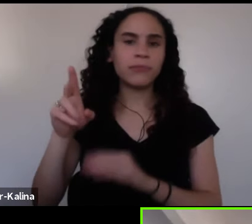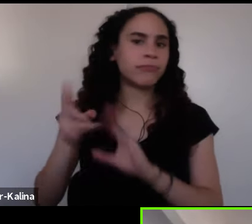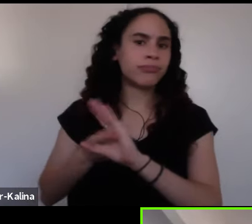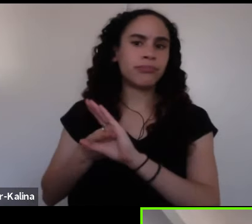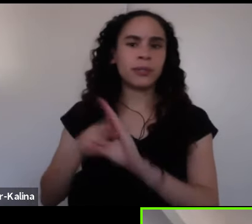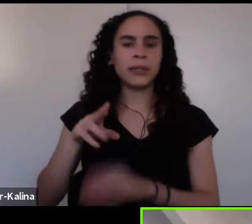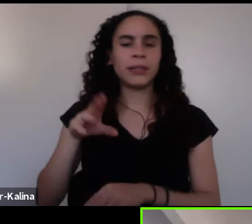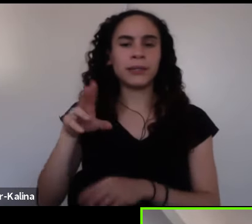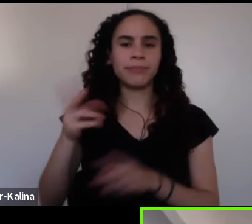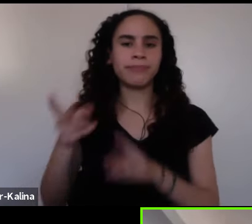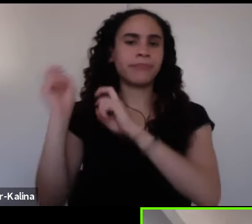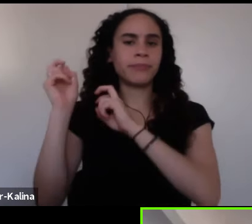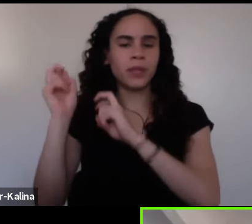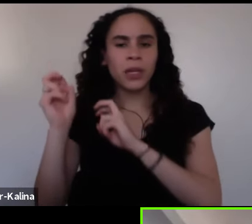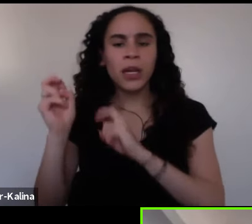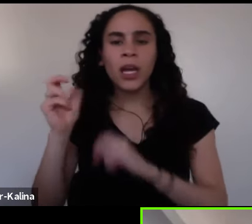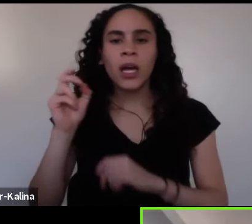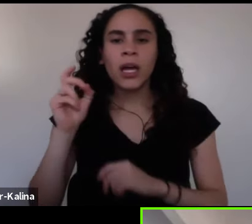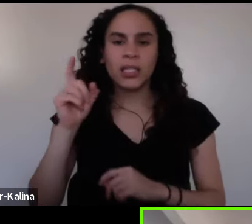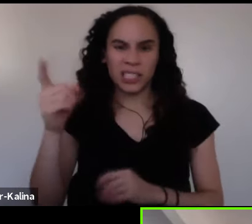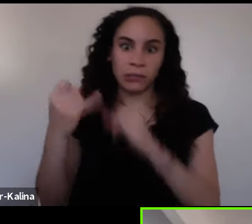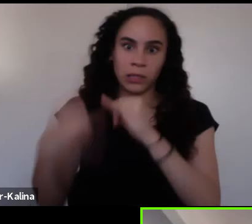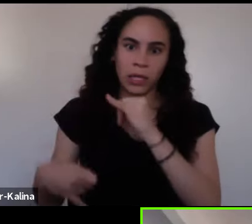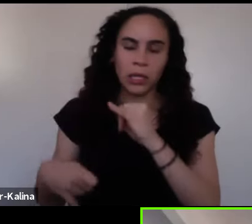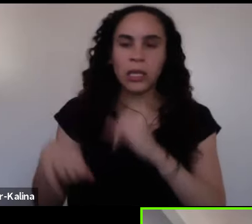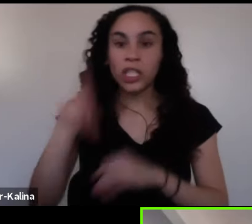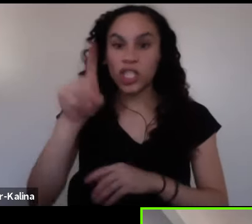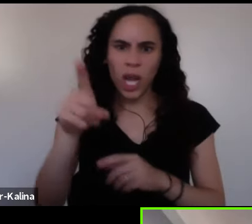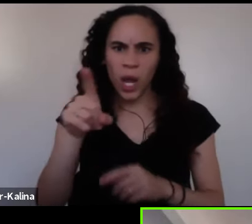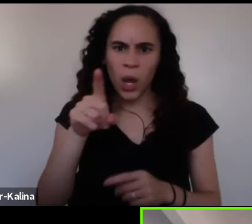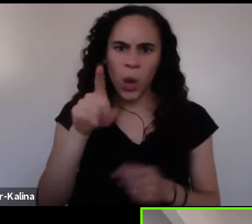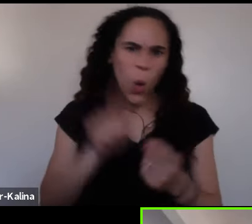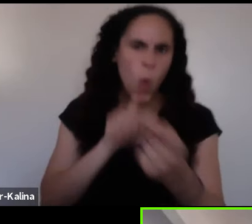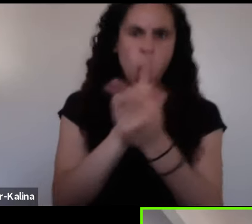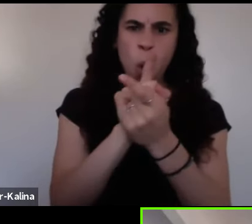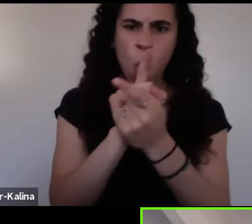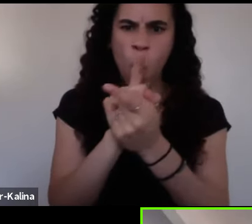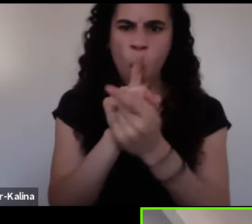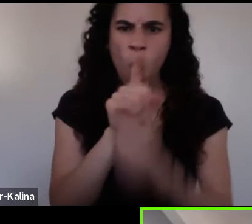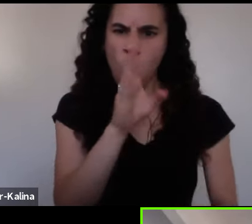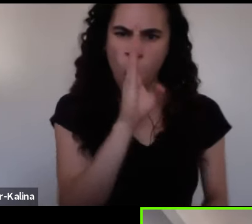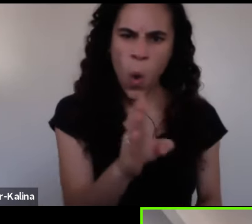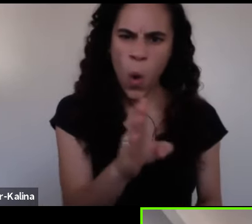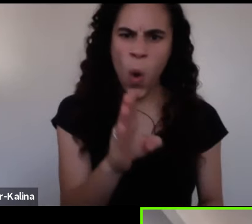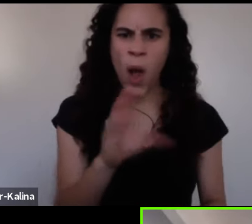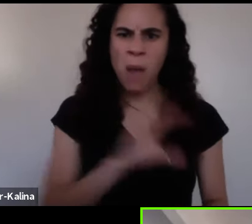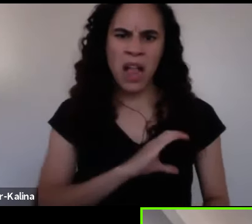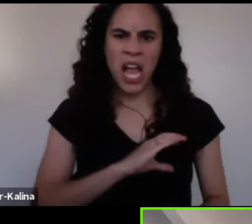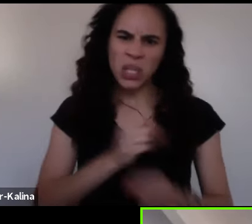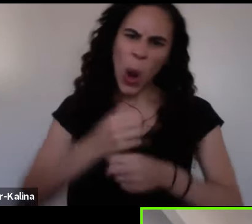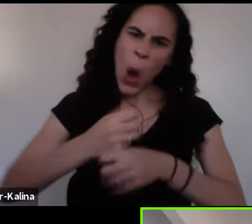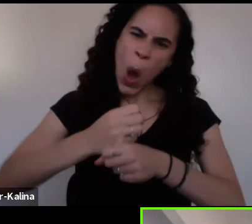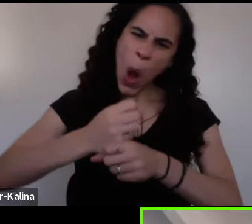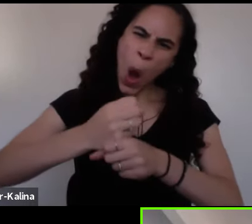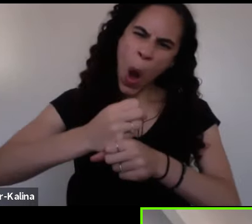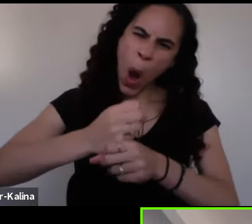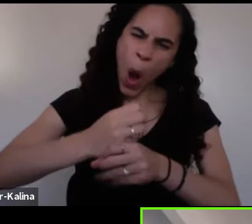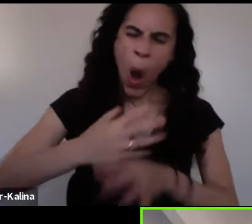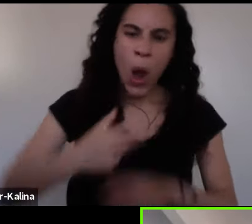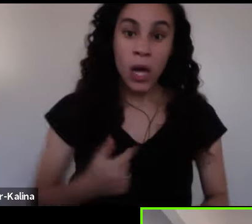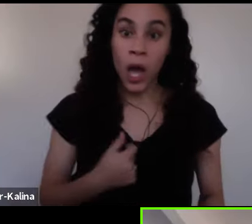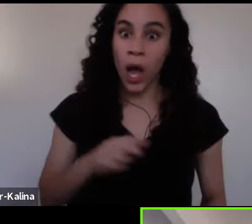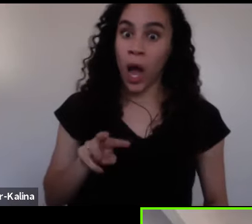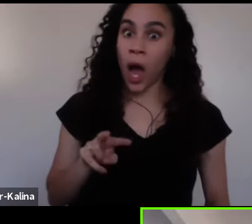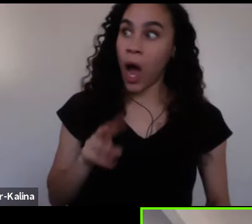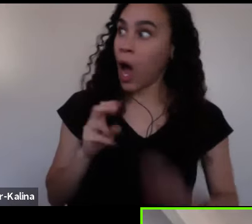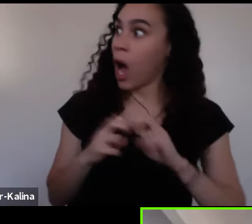in the police officer's face when they were trying to mess with me, and she just went off on them. And I'm sitting there like, oh, you know, because I'm just sure something's going to happen,